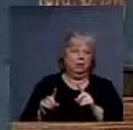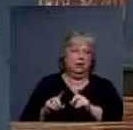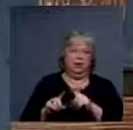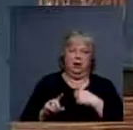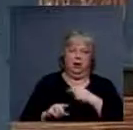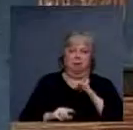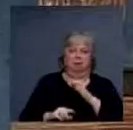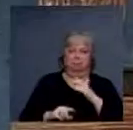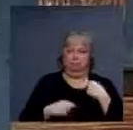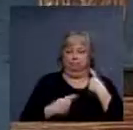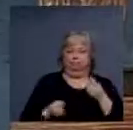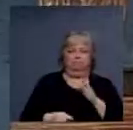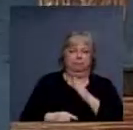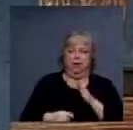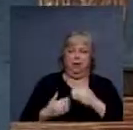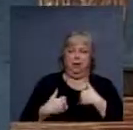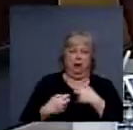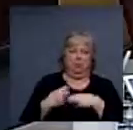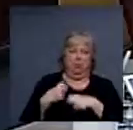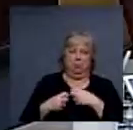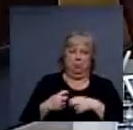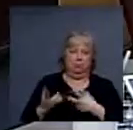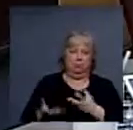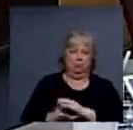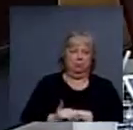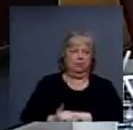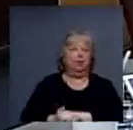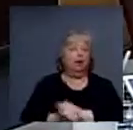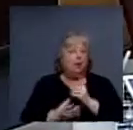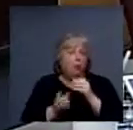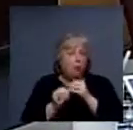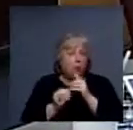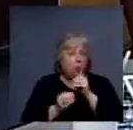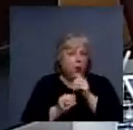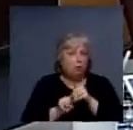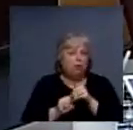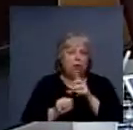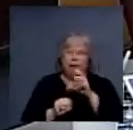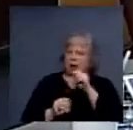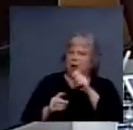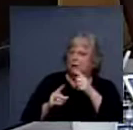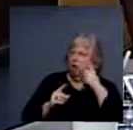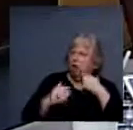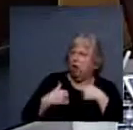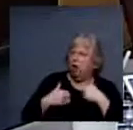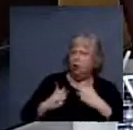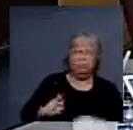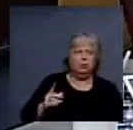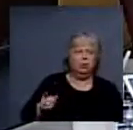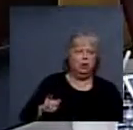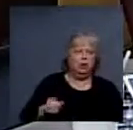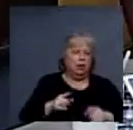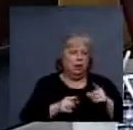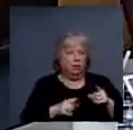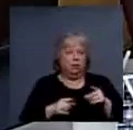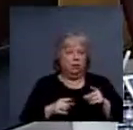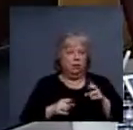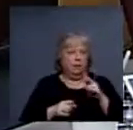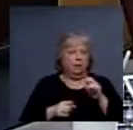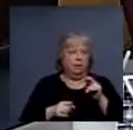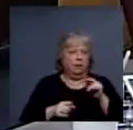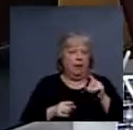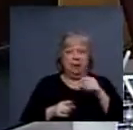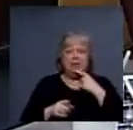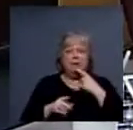never had a problem with it. So. Okay. One more question, Mayor, and I guess it's for the owner. At night, say you got all these